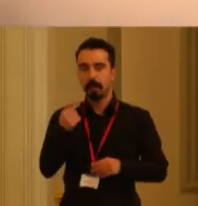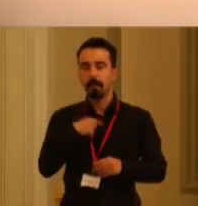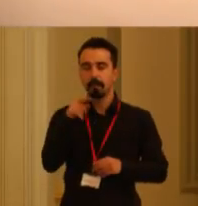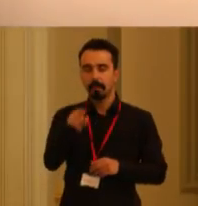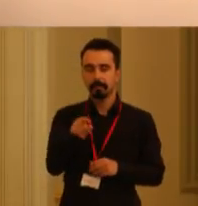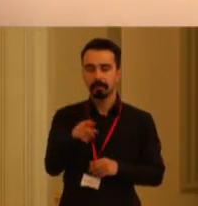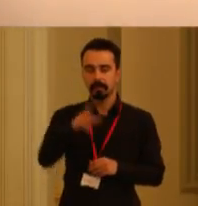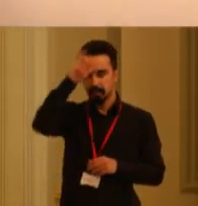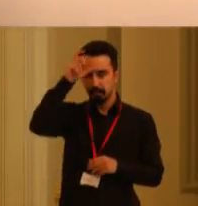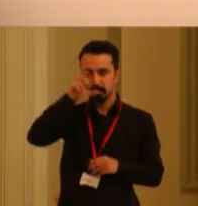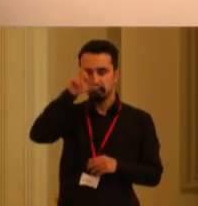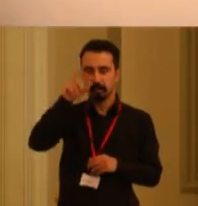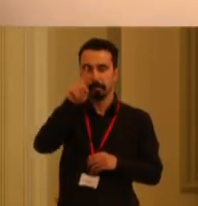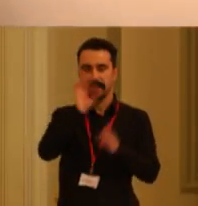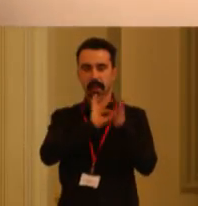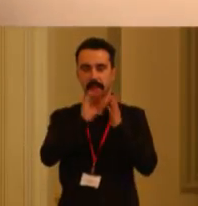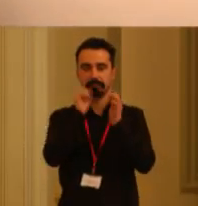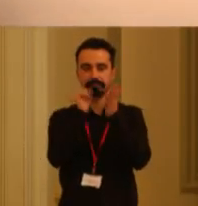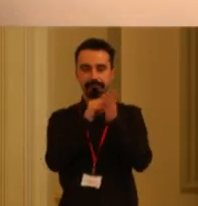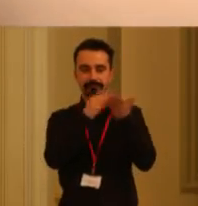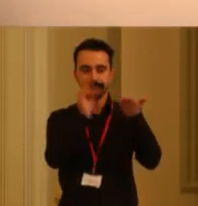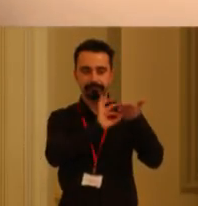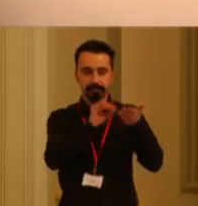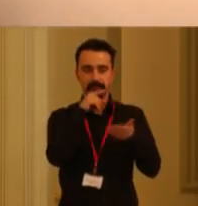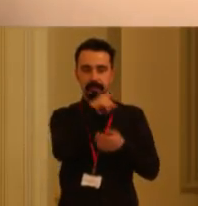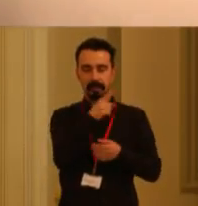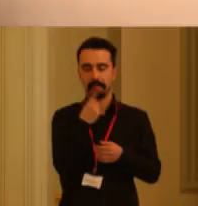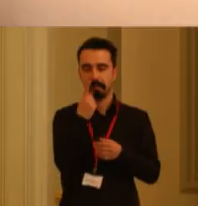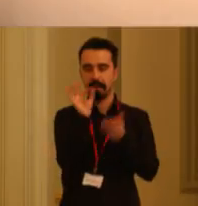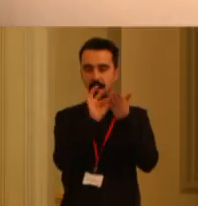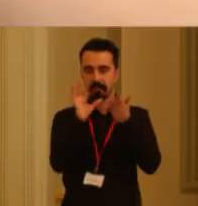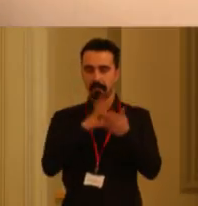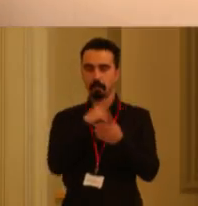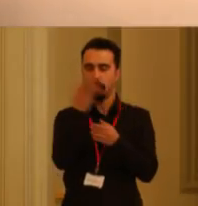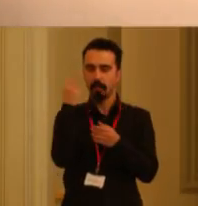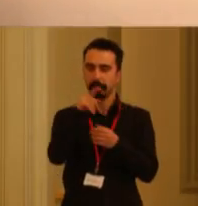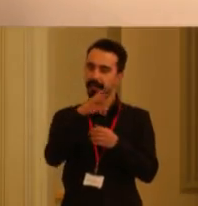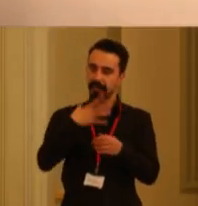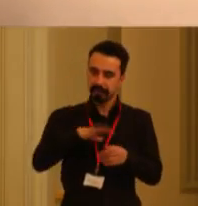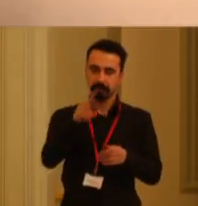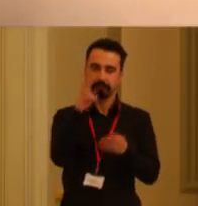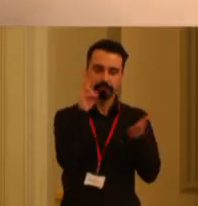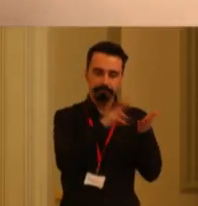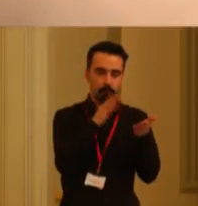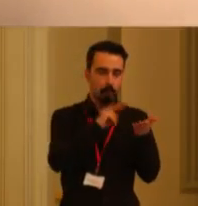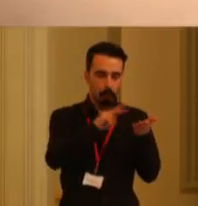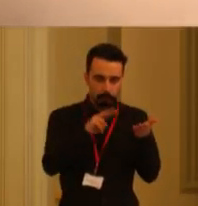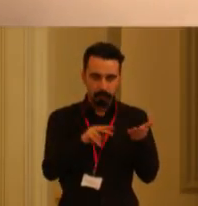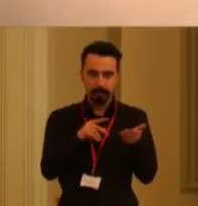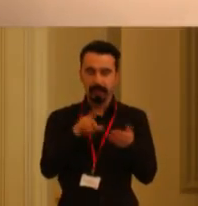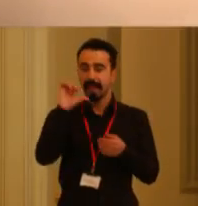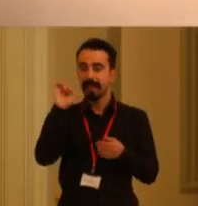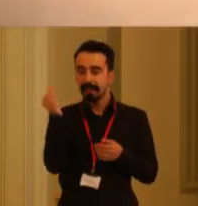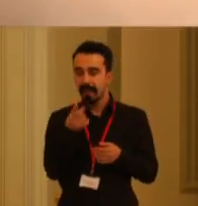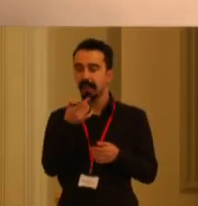them, profit is less important. I wrote an article which says Values Over Valuations, read that